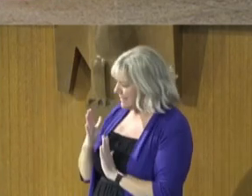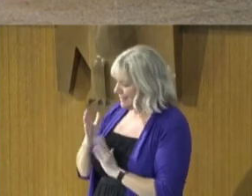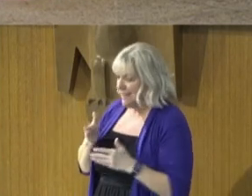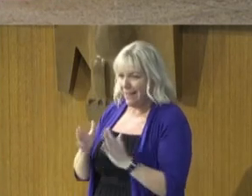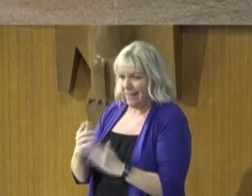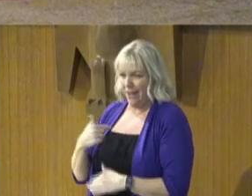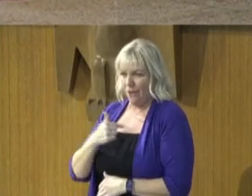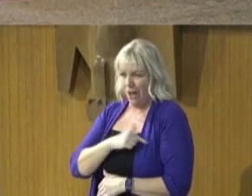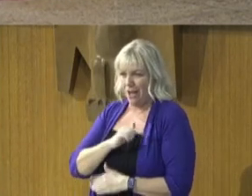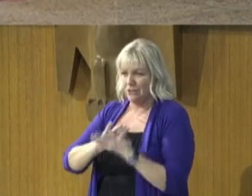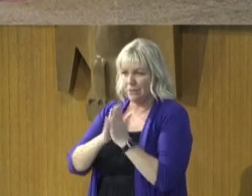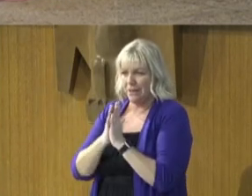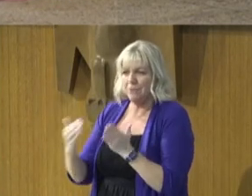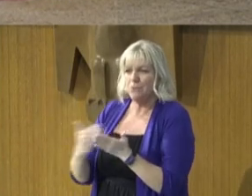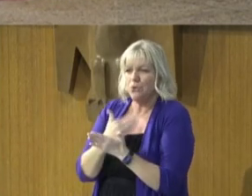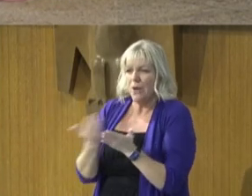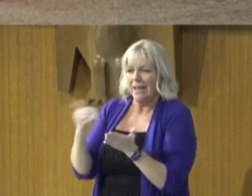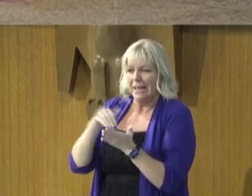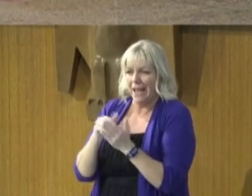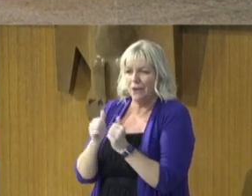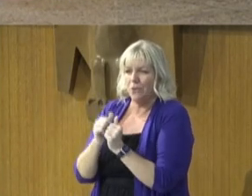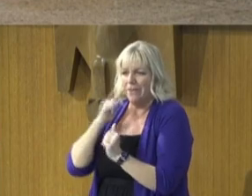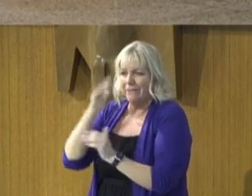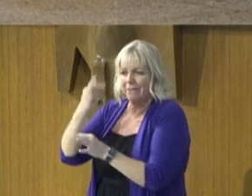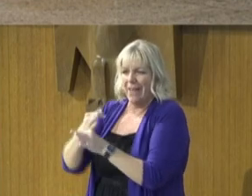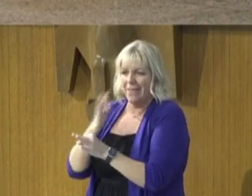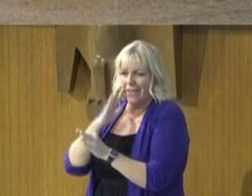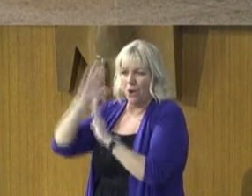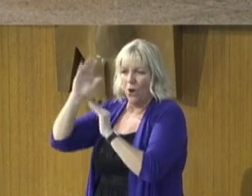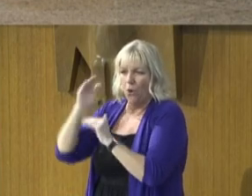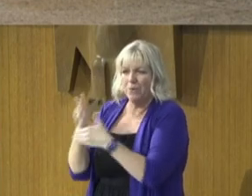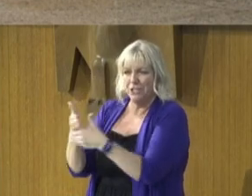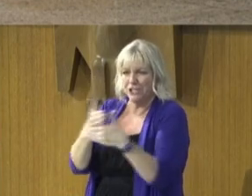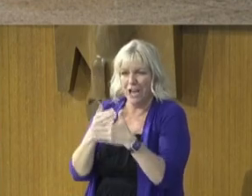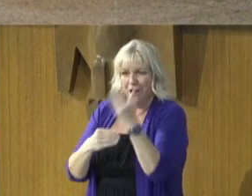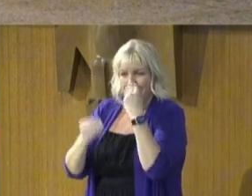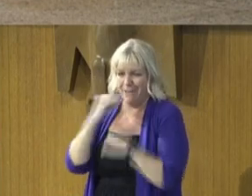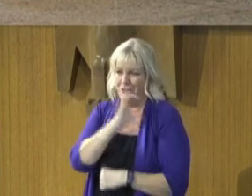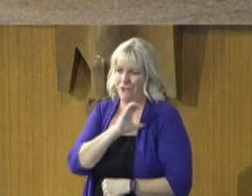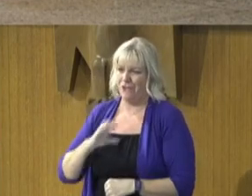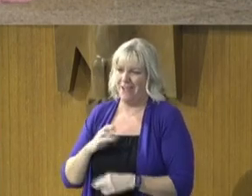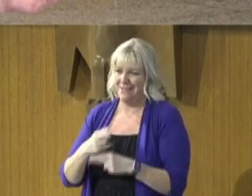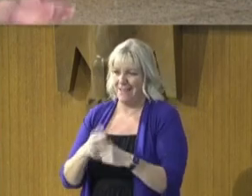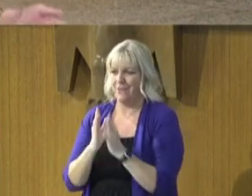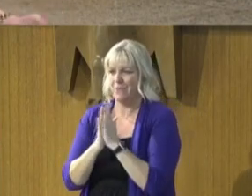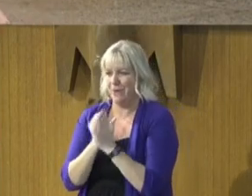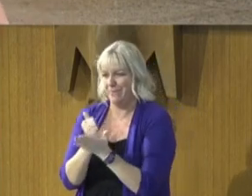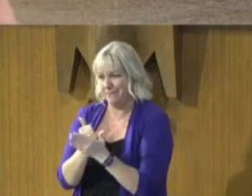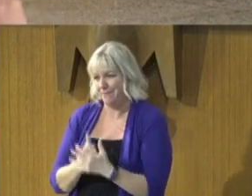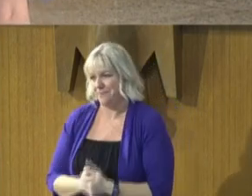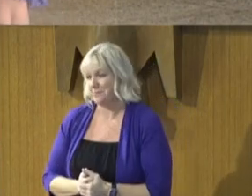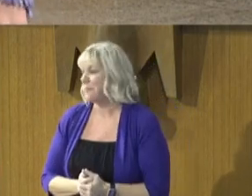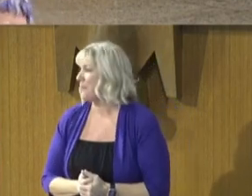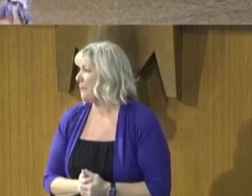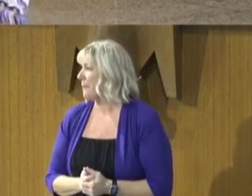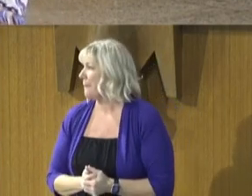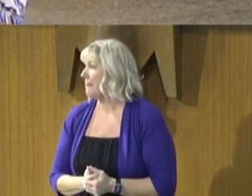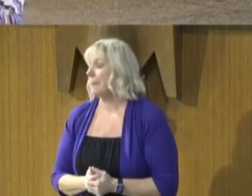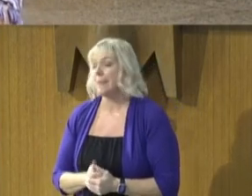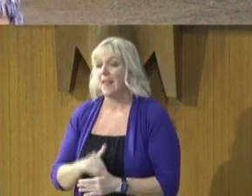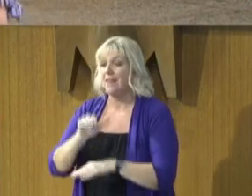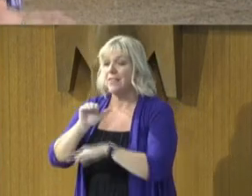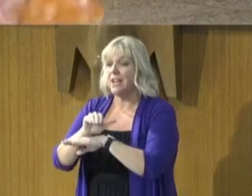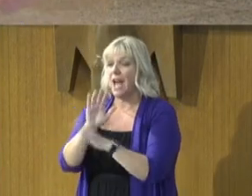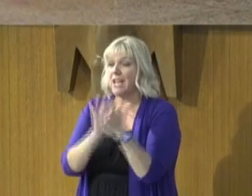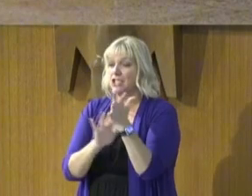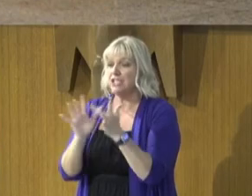to renew our faith and hope with this shared meal. In Christ's name we pray, amen. On the night of his arrest,